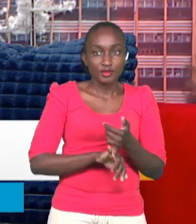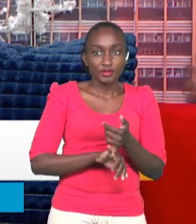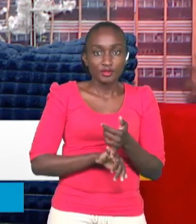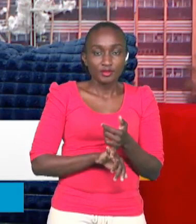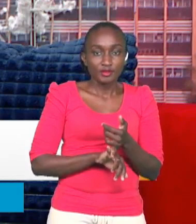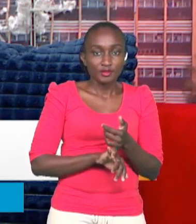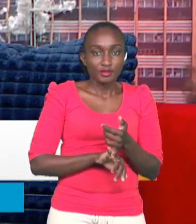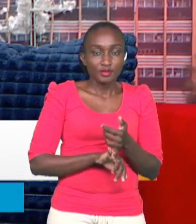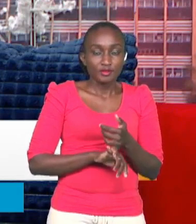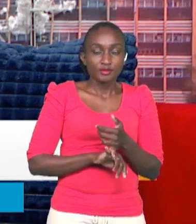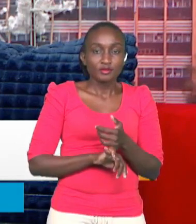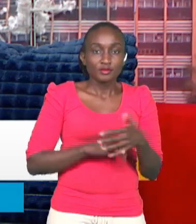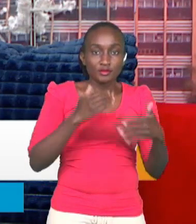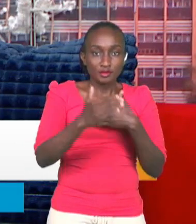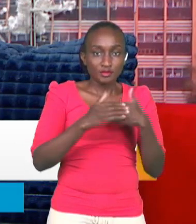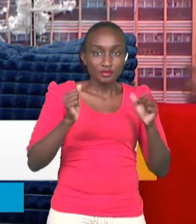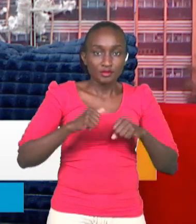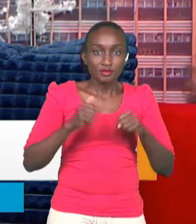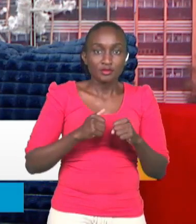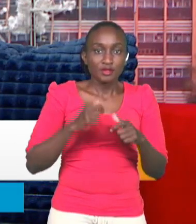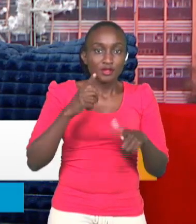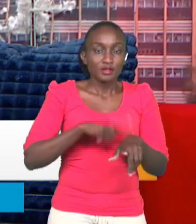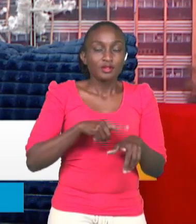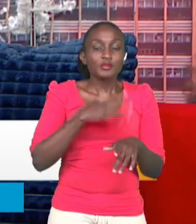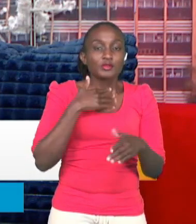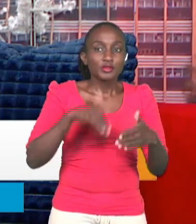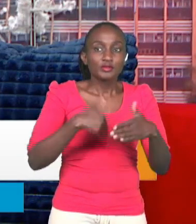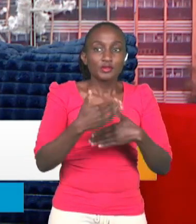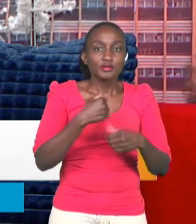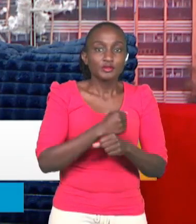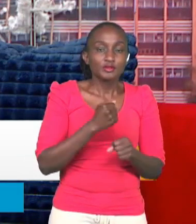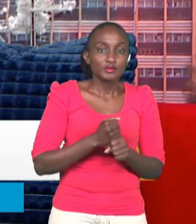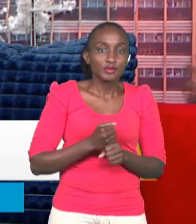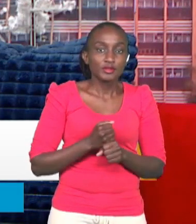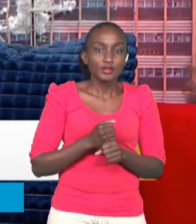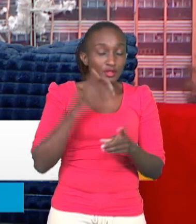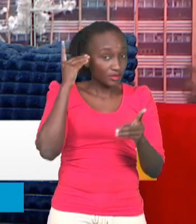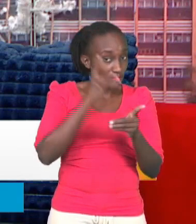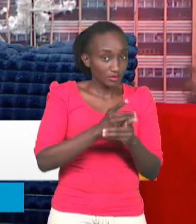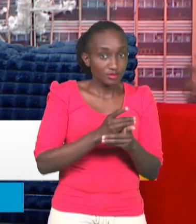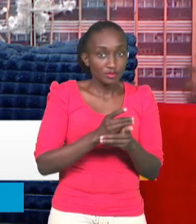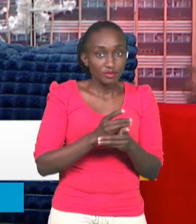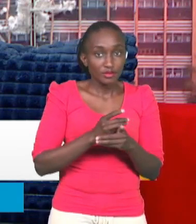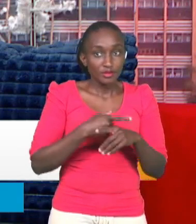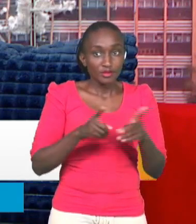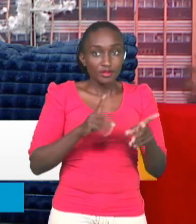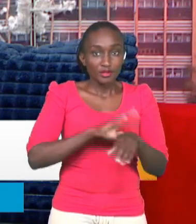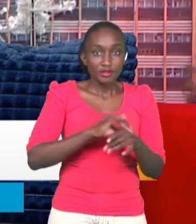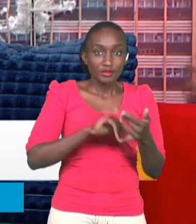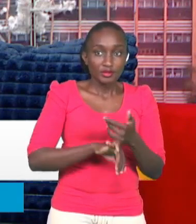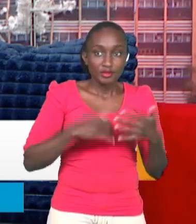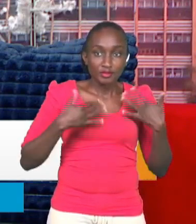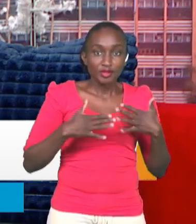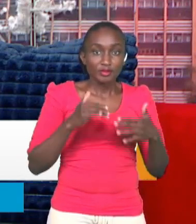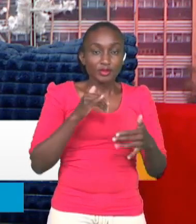can. And when it comes to getting out, I think they make a determination for themselves. But in terms of getting married, I think people are getting